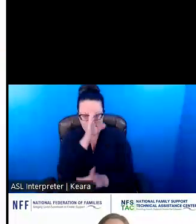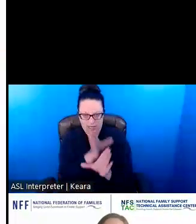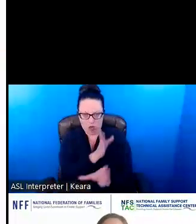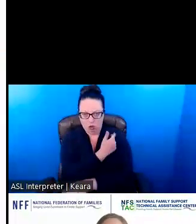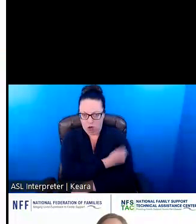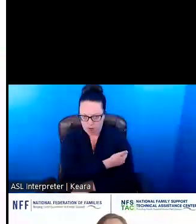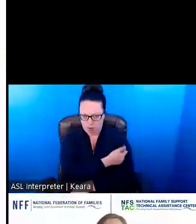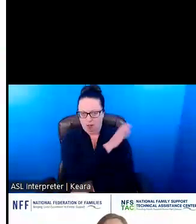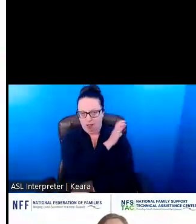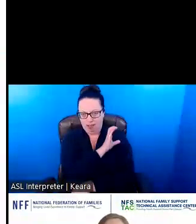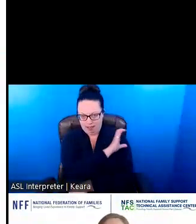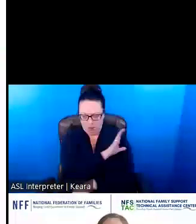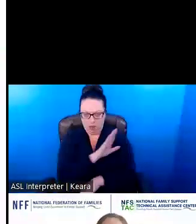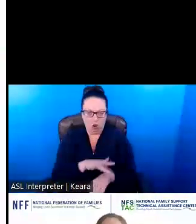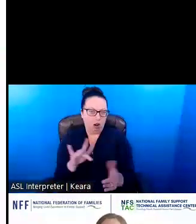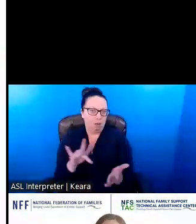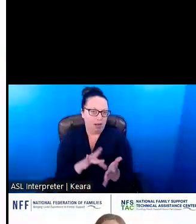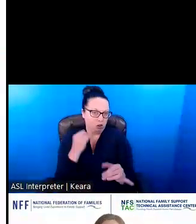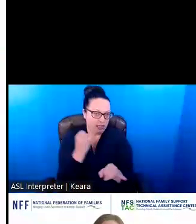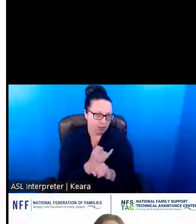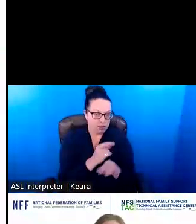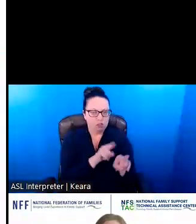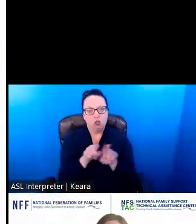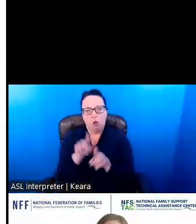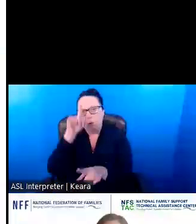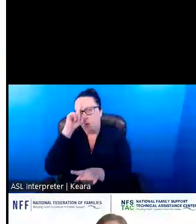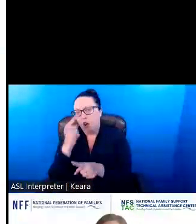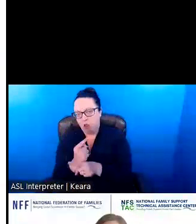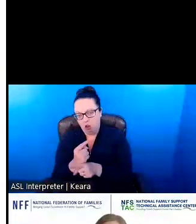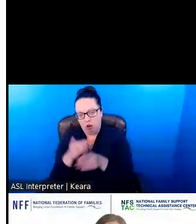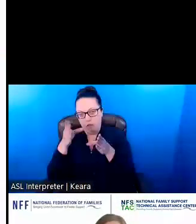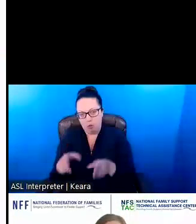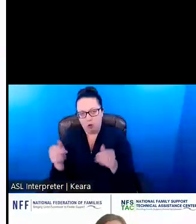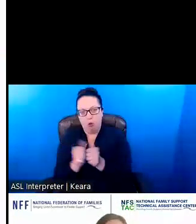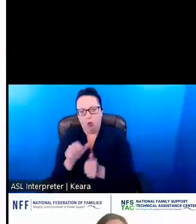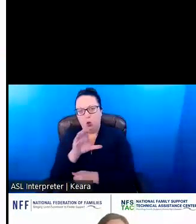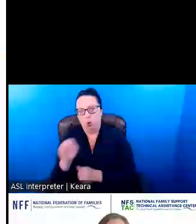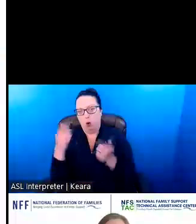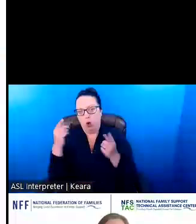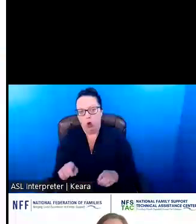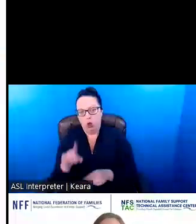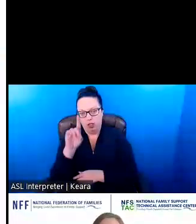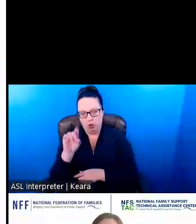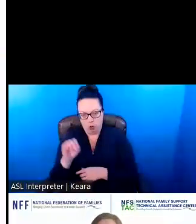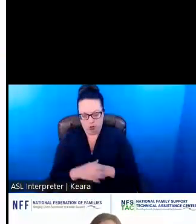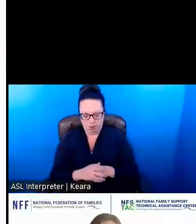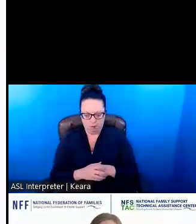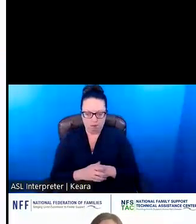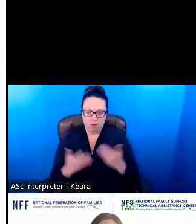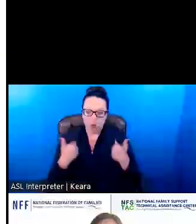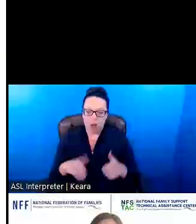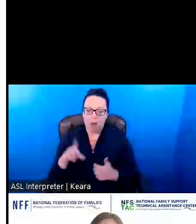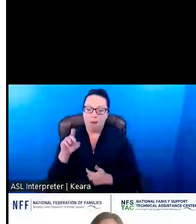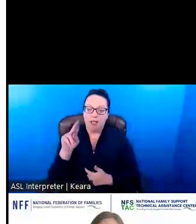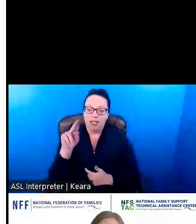clinic on a medical campus, he's also the brother of an individual with co-occurring disorders. So I'm Dana Asby.